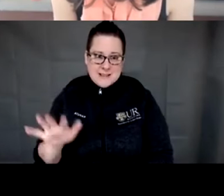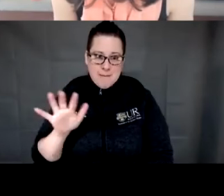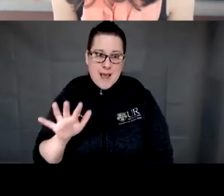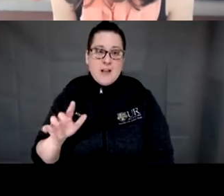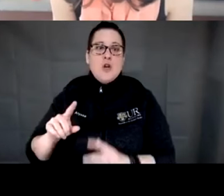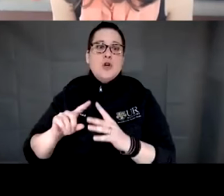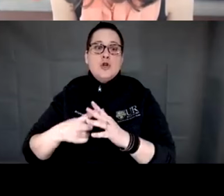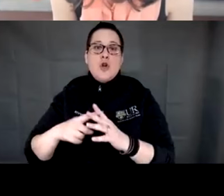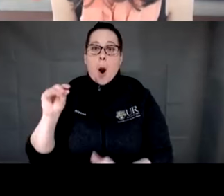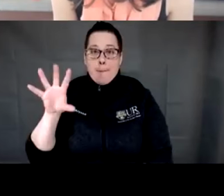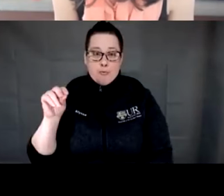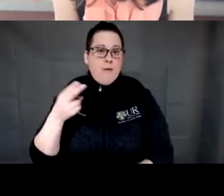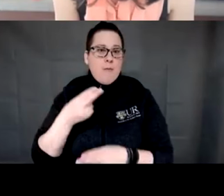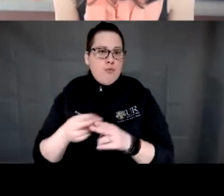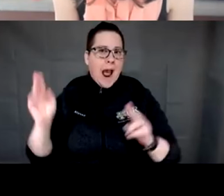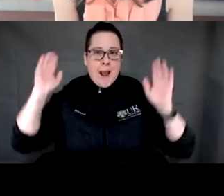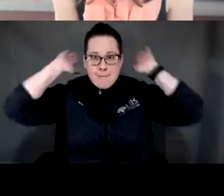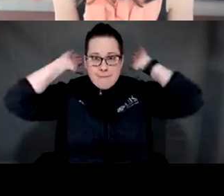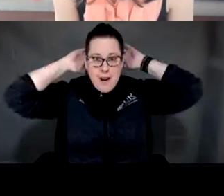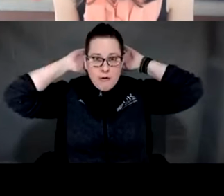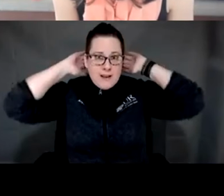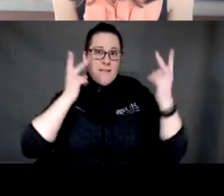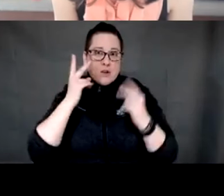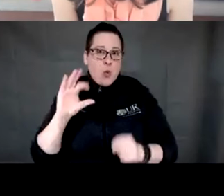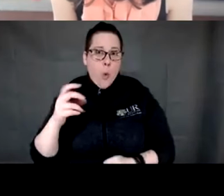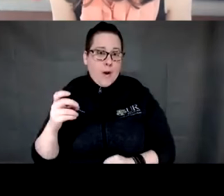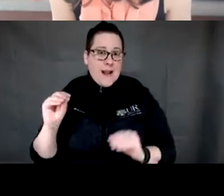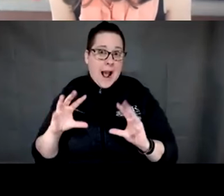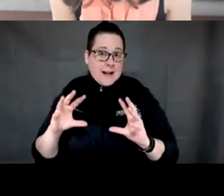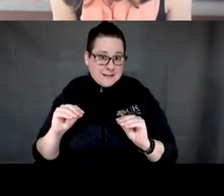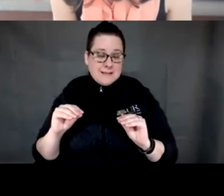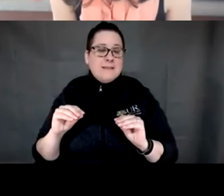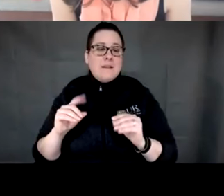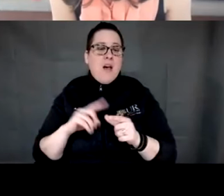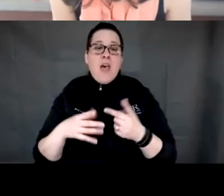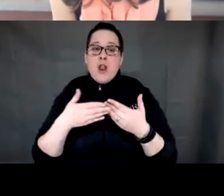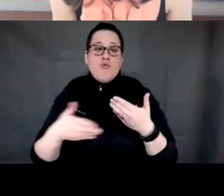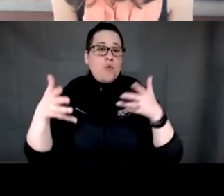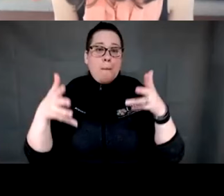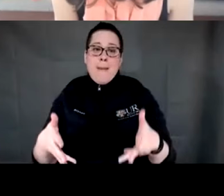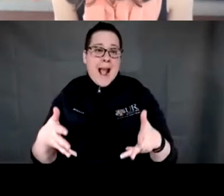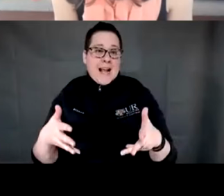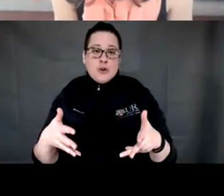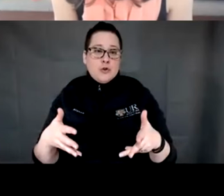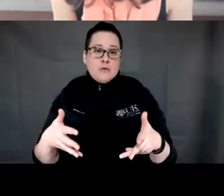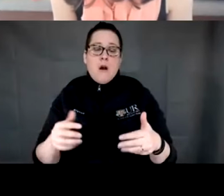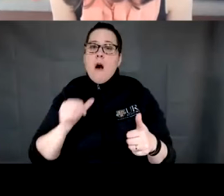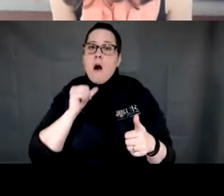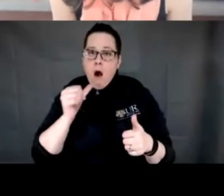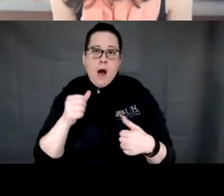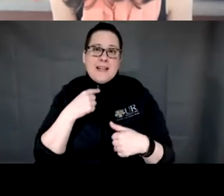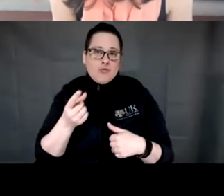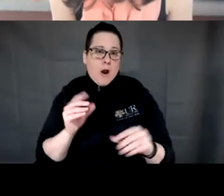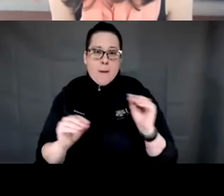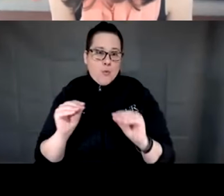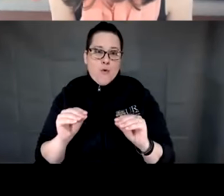on briefly. Primary visual cortex has its moment in the sun. But for the remainder of the trial, the uninstructed movements